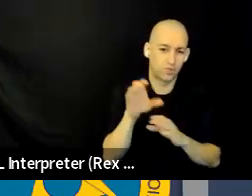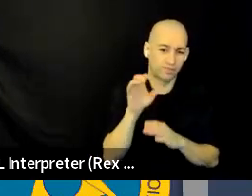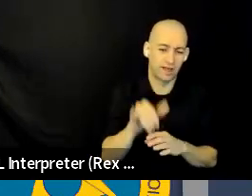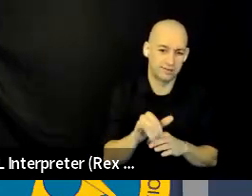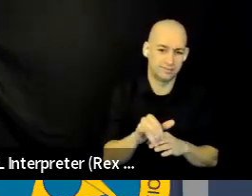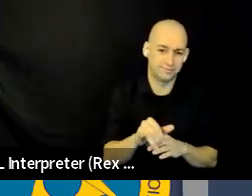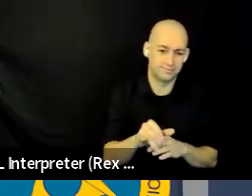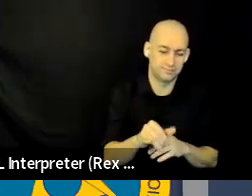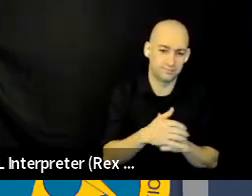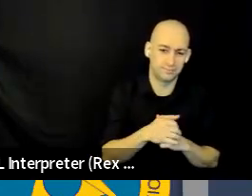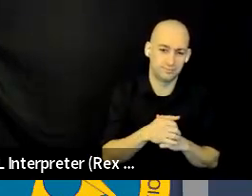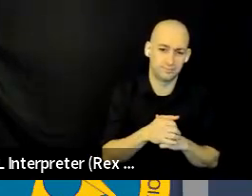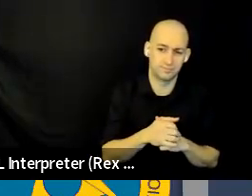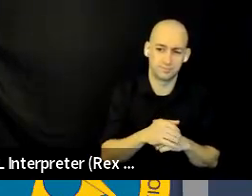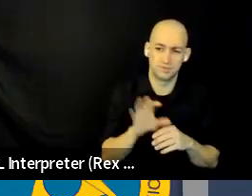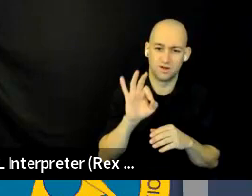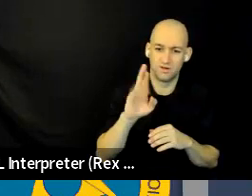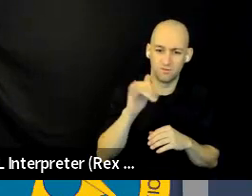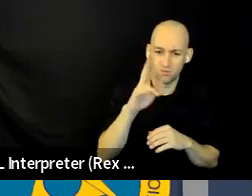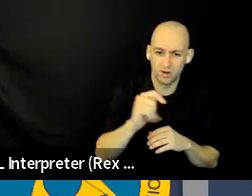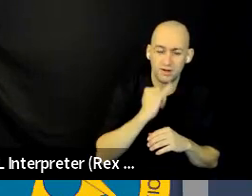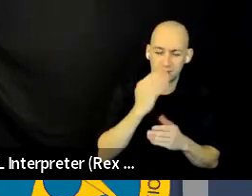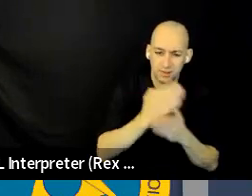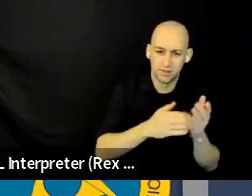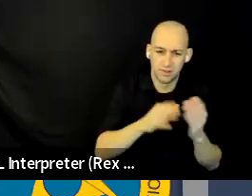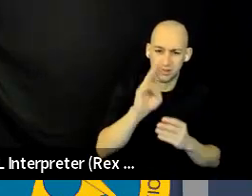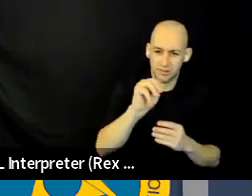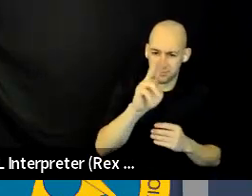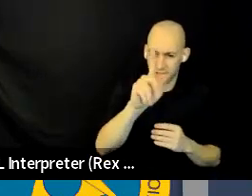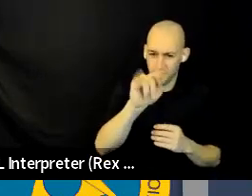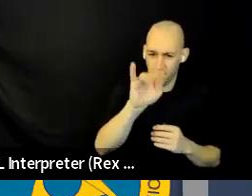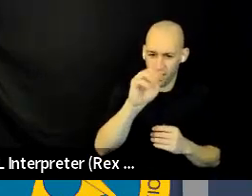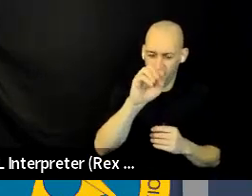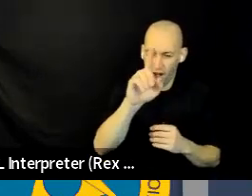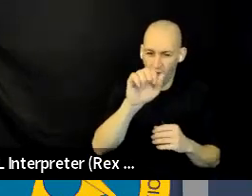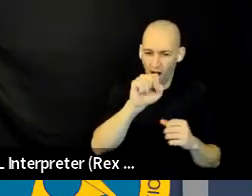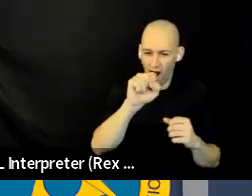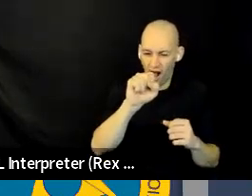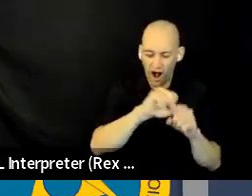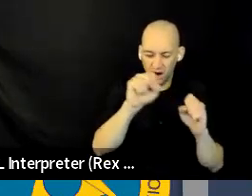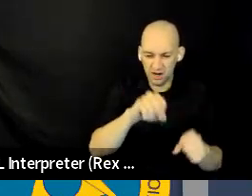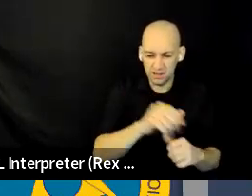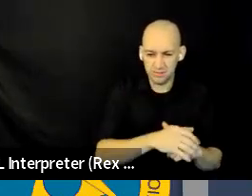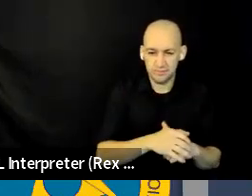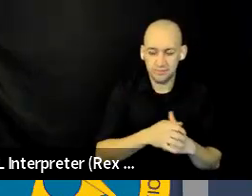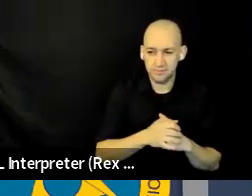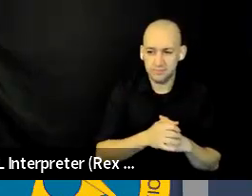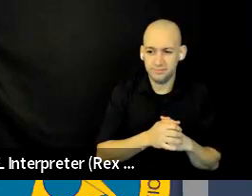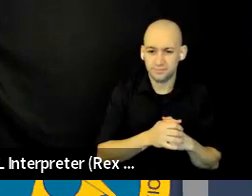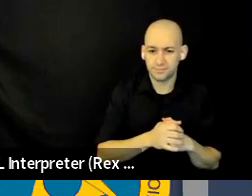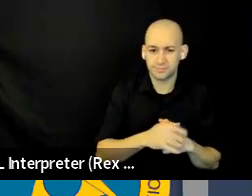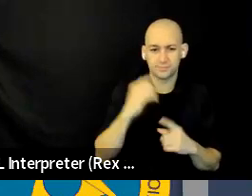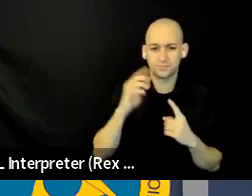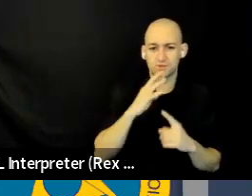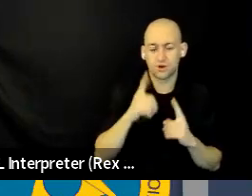thing here. Freight is part of our multimodal system. That's why we say multimodal, but people forget about